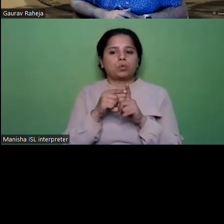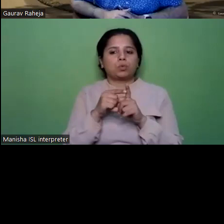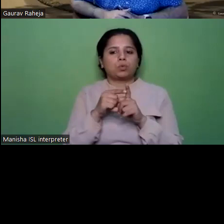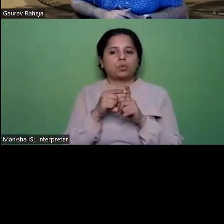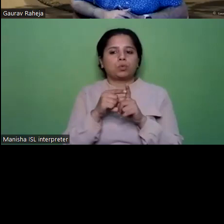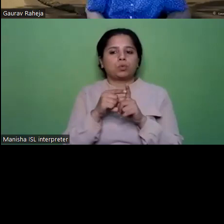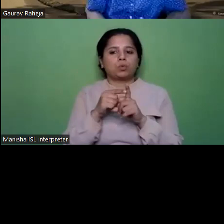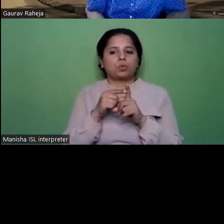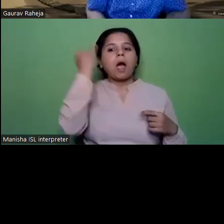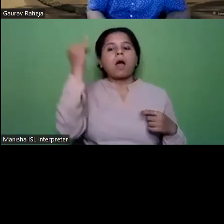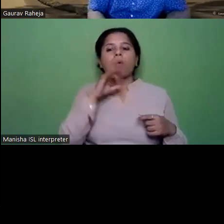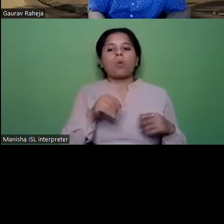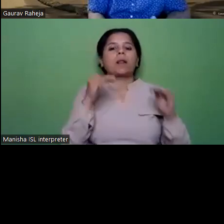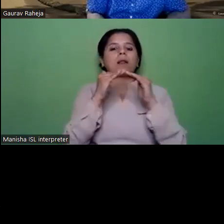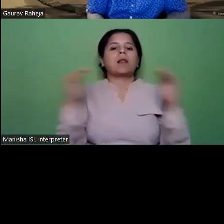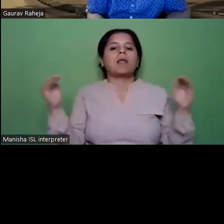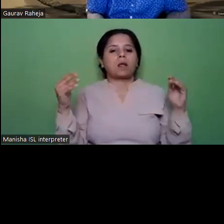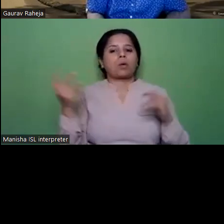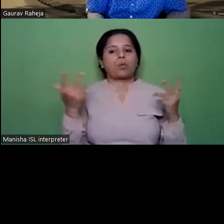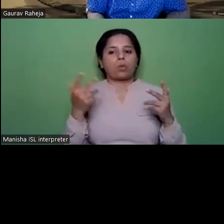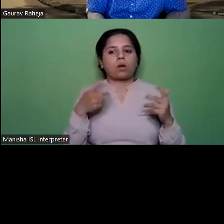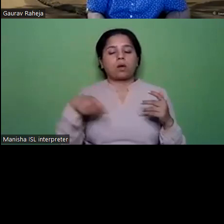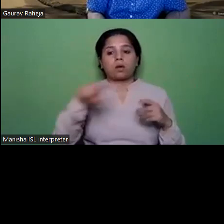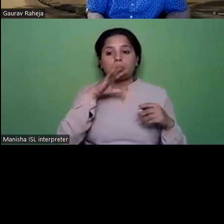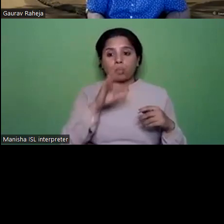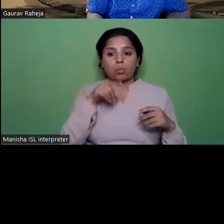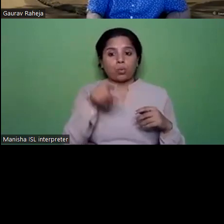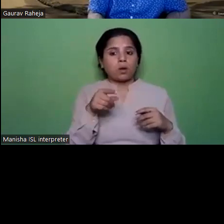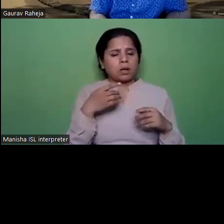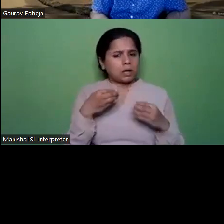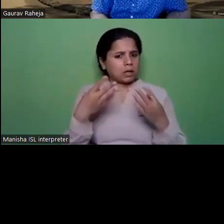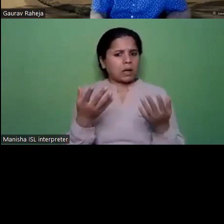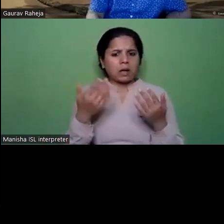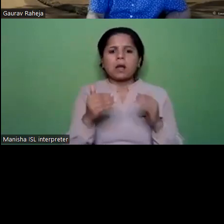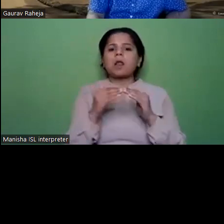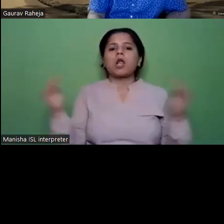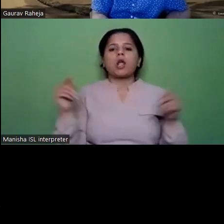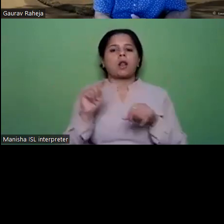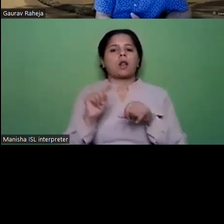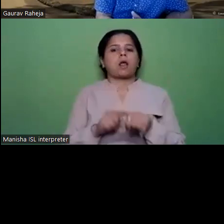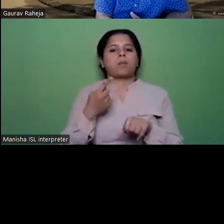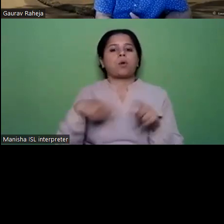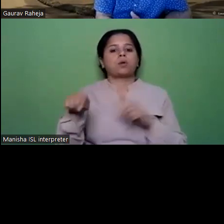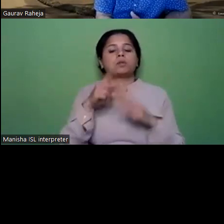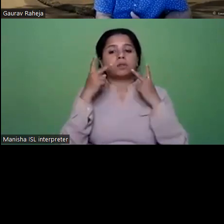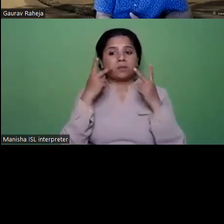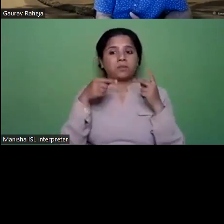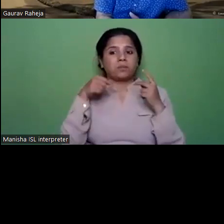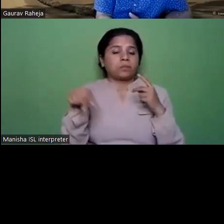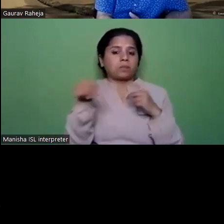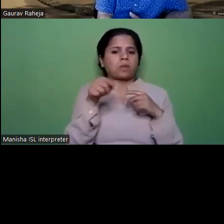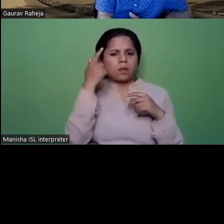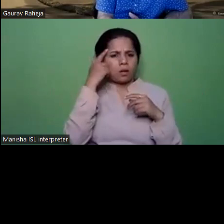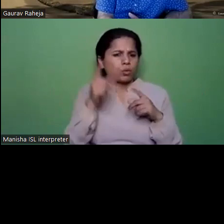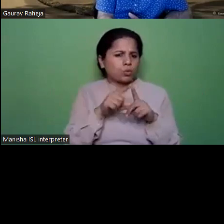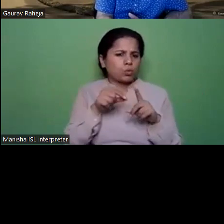of equitability is when you are either able to provide them equal opportunity. And here you see the intervention is not a step